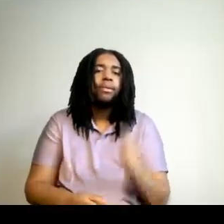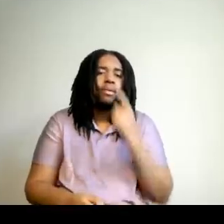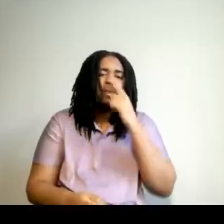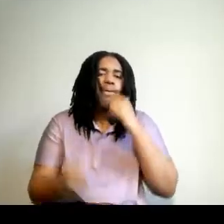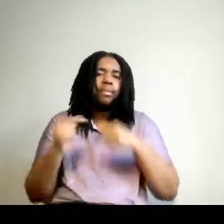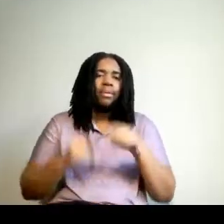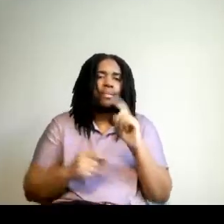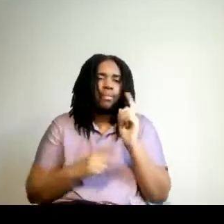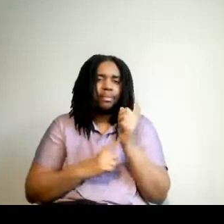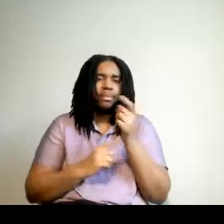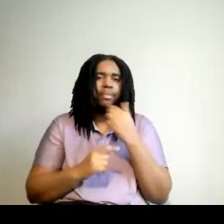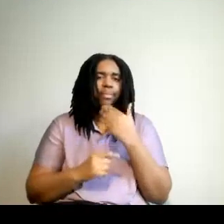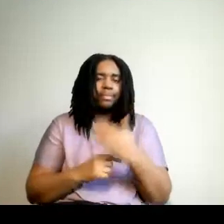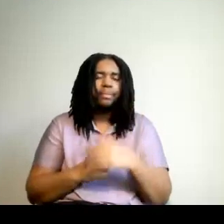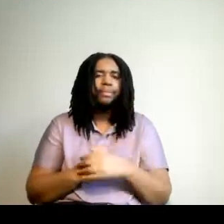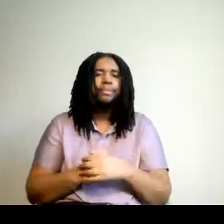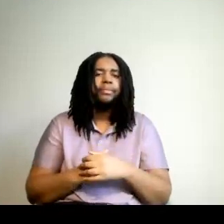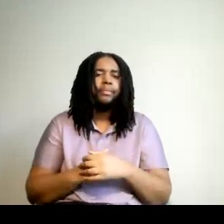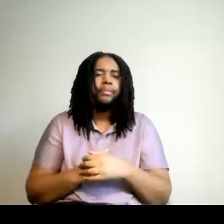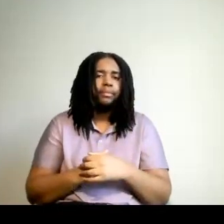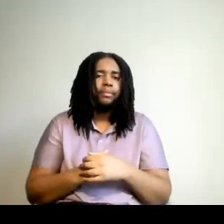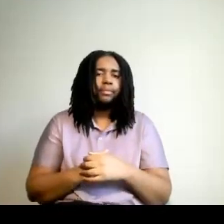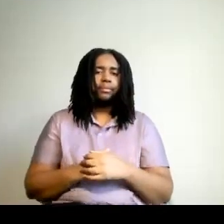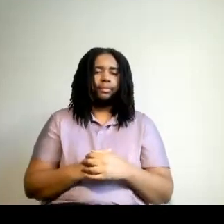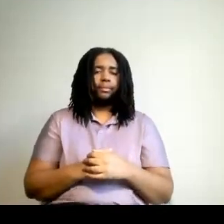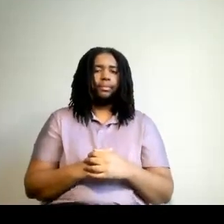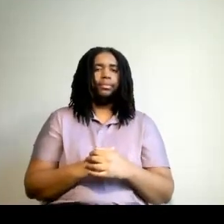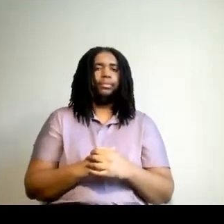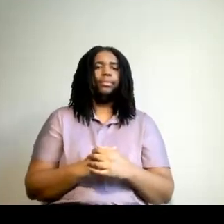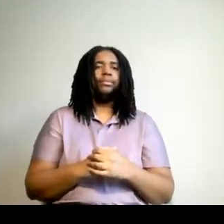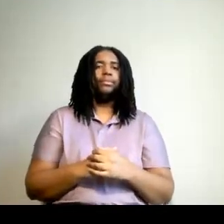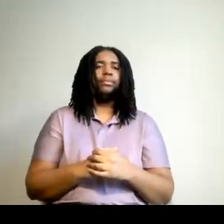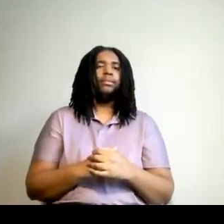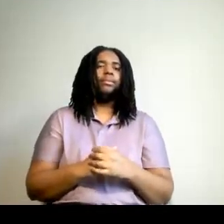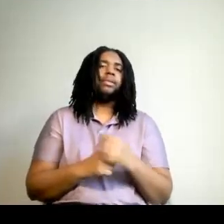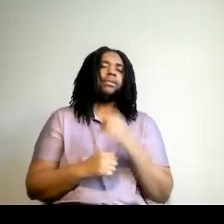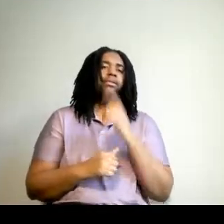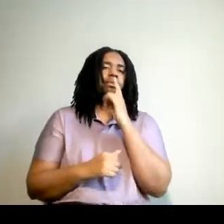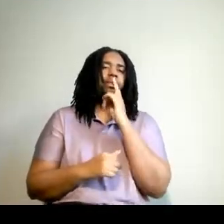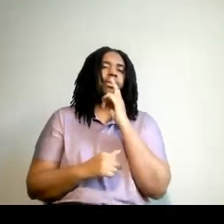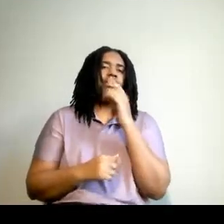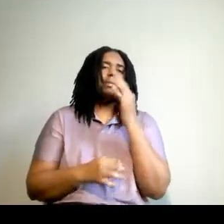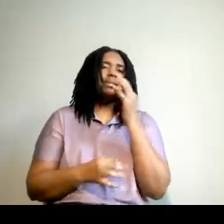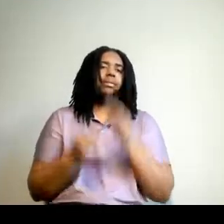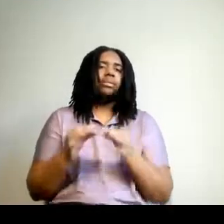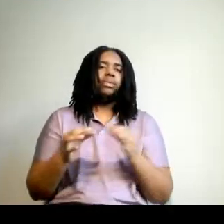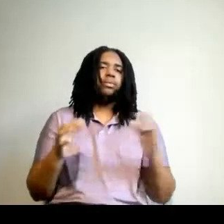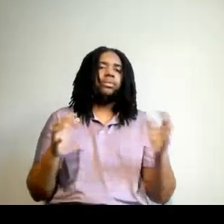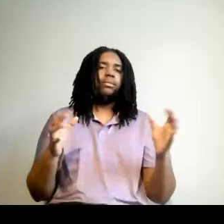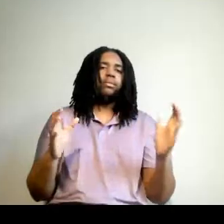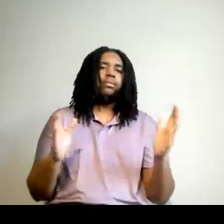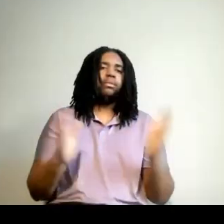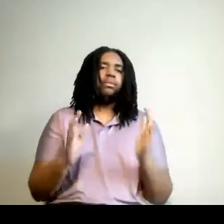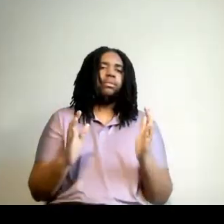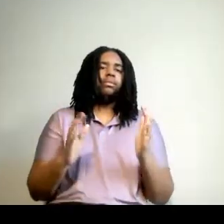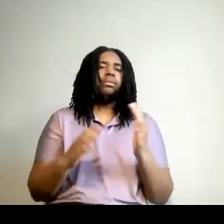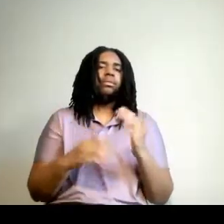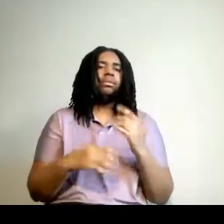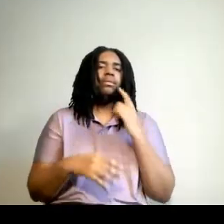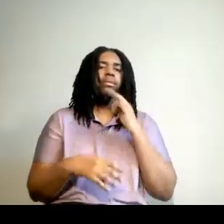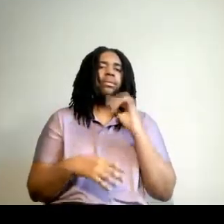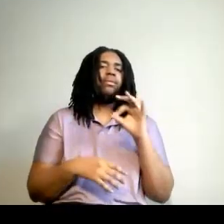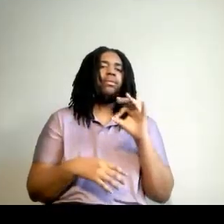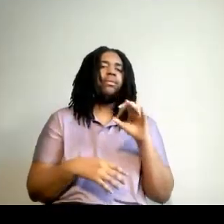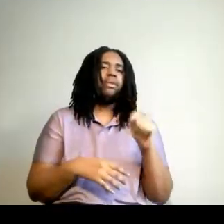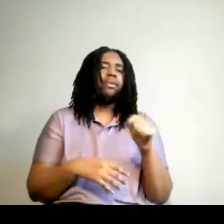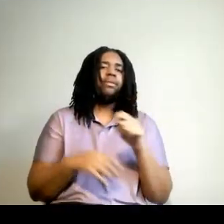second? Thank you. So we're looking at, this is a simplified matrix that we were using for fit and feasibility. So we're